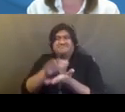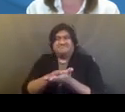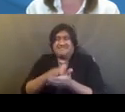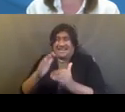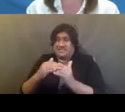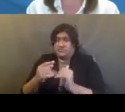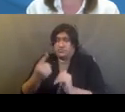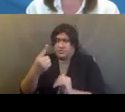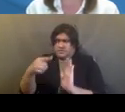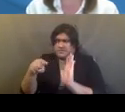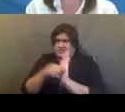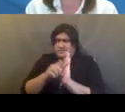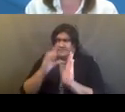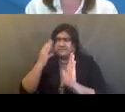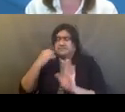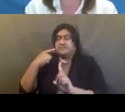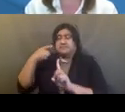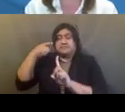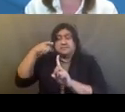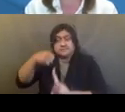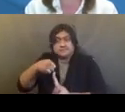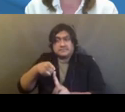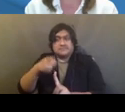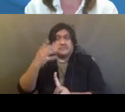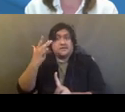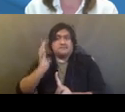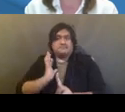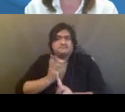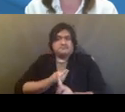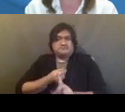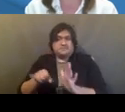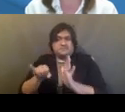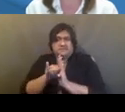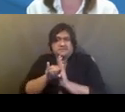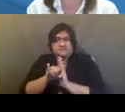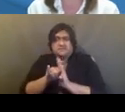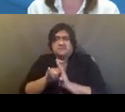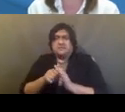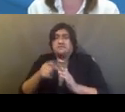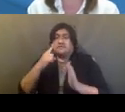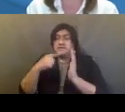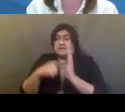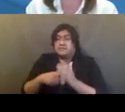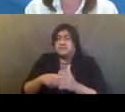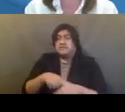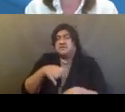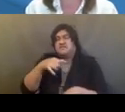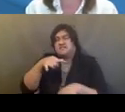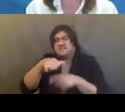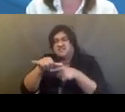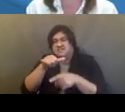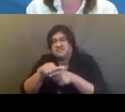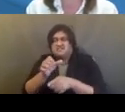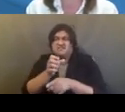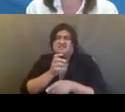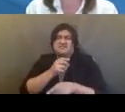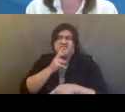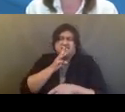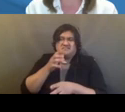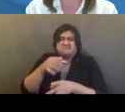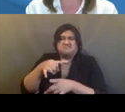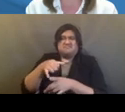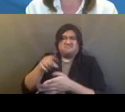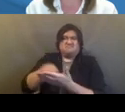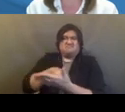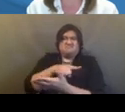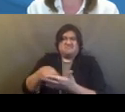experience specifically related to being transgender, such as verbal harassment, refusal of treatment, or having to teach the healthcare